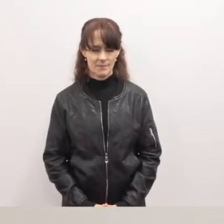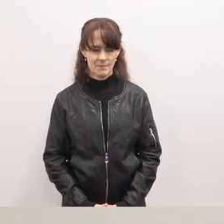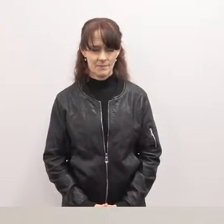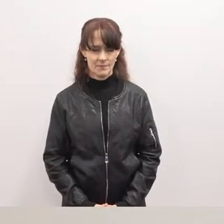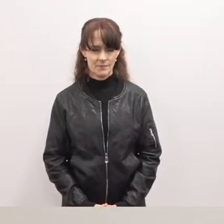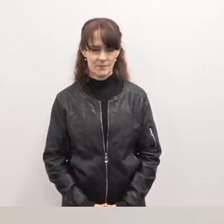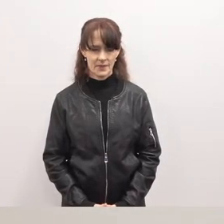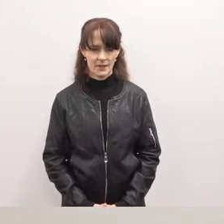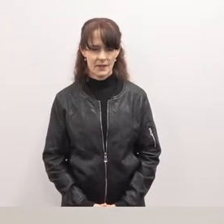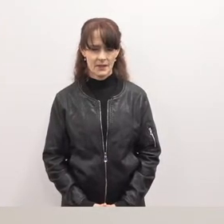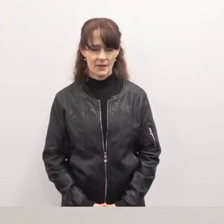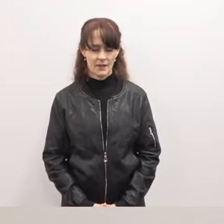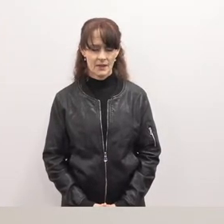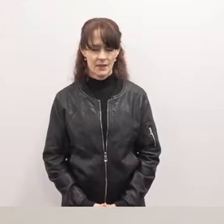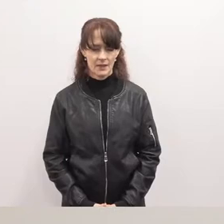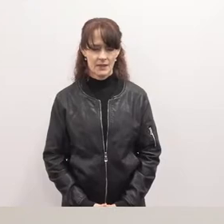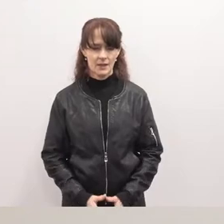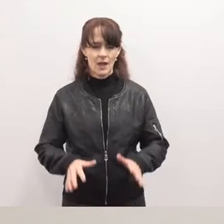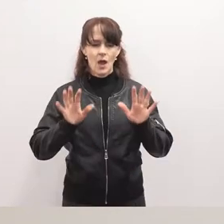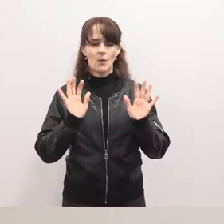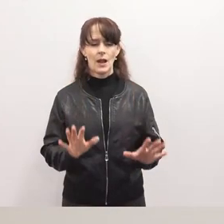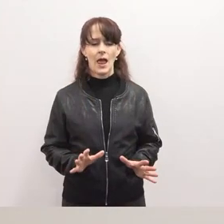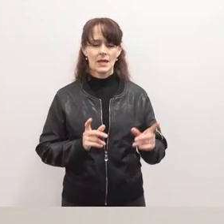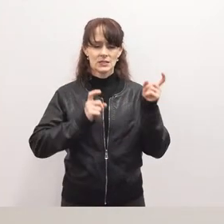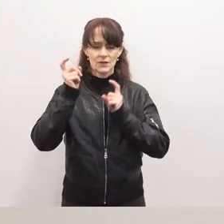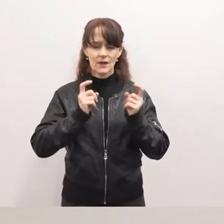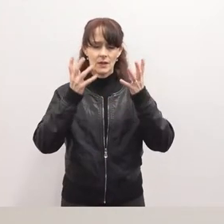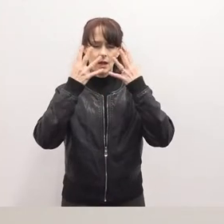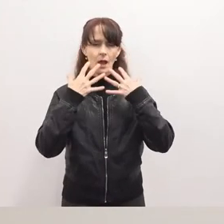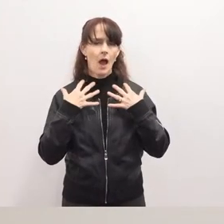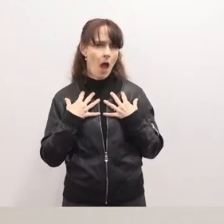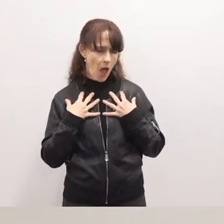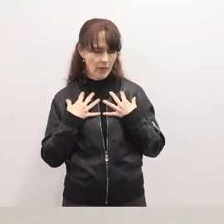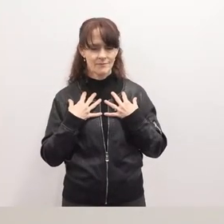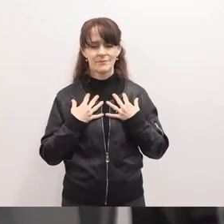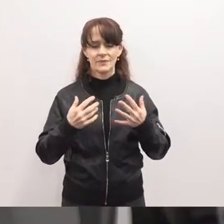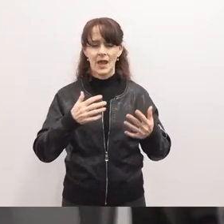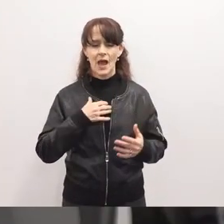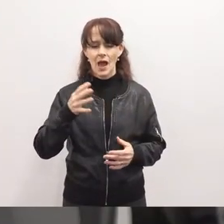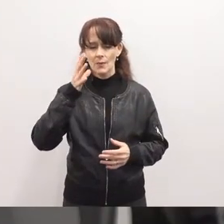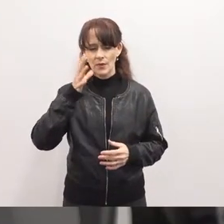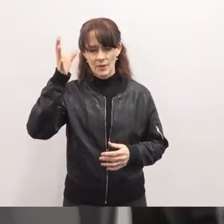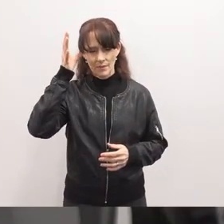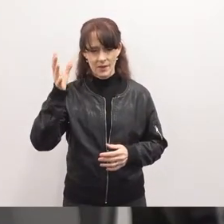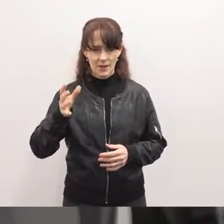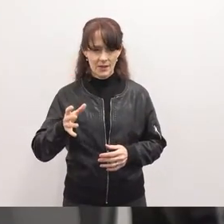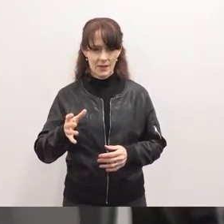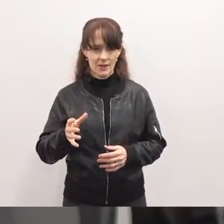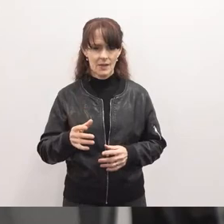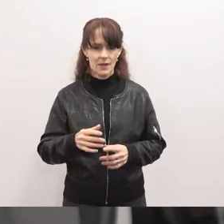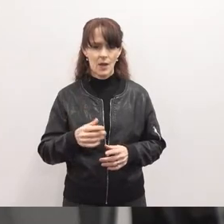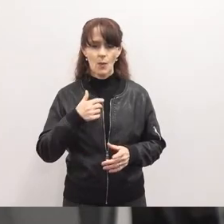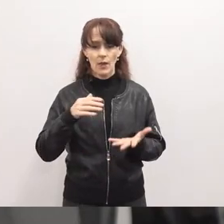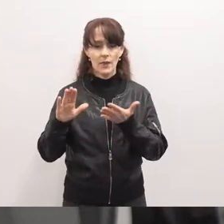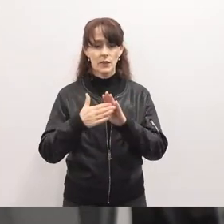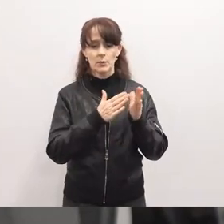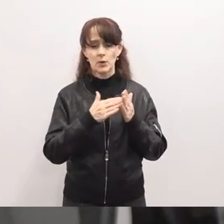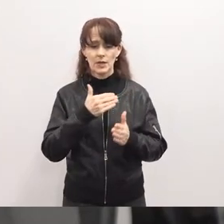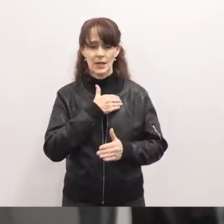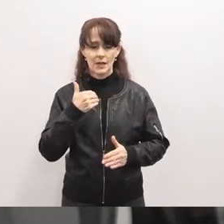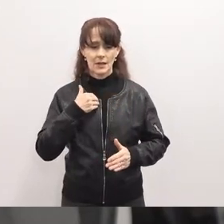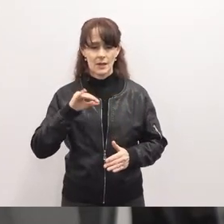Well, relax your faces. Come on. Okay. Well, I'm one of the parents at, not parents, I'm one of the community members